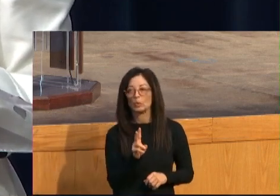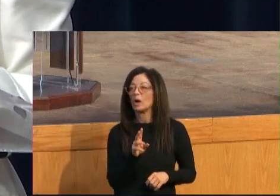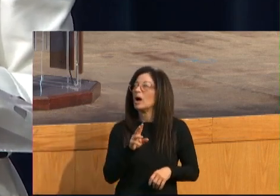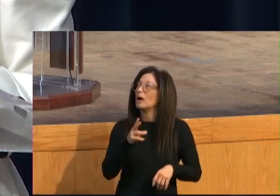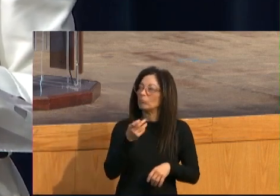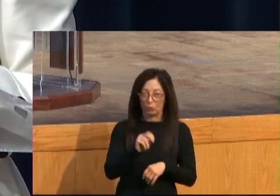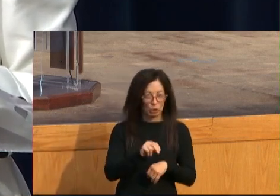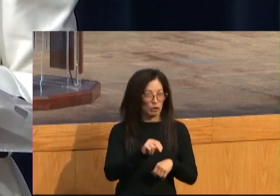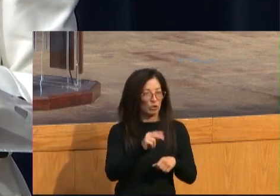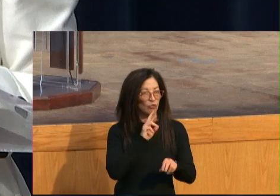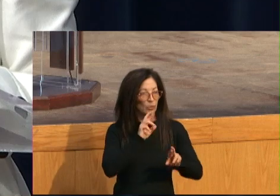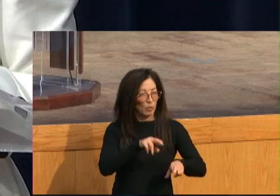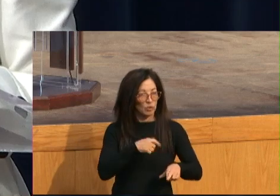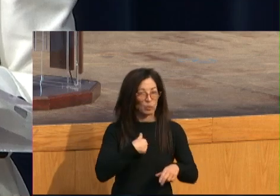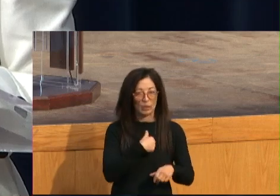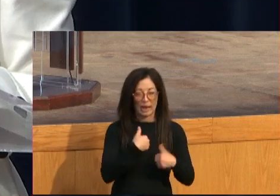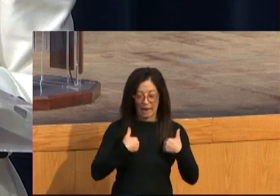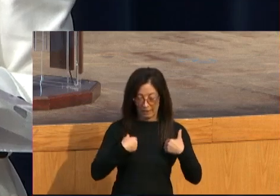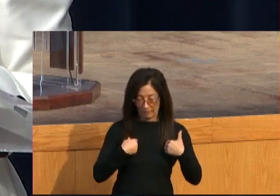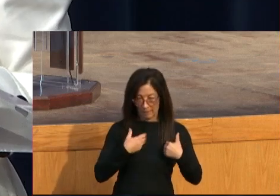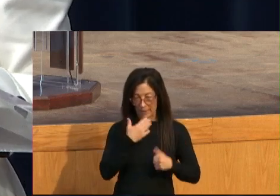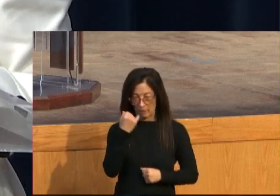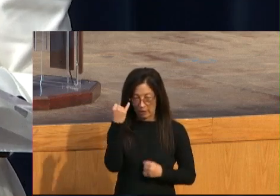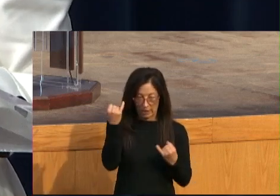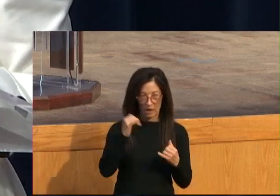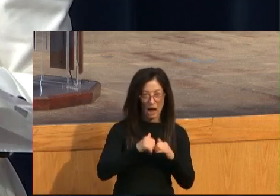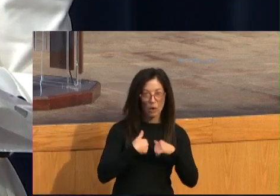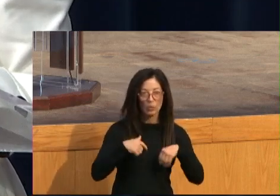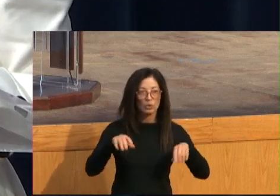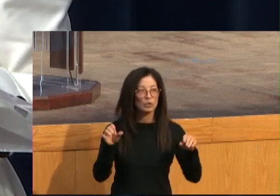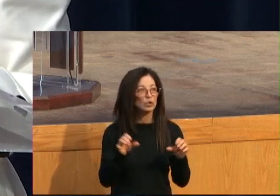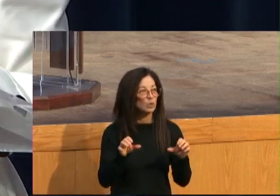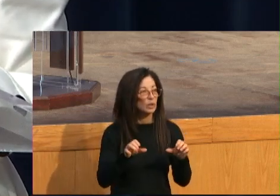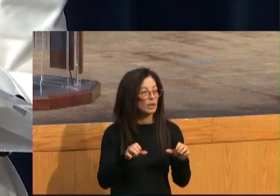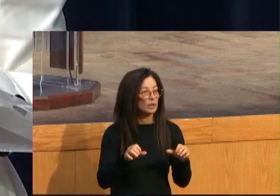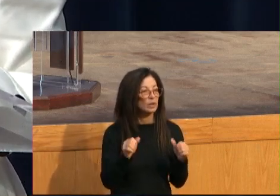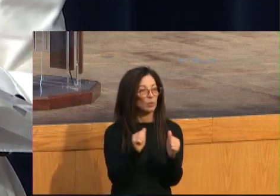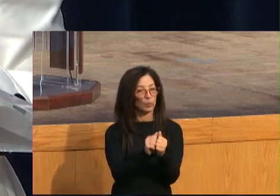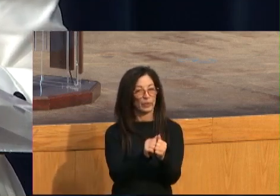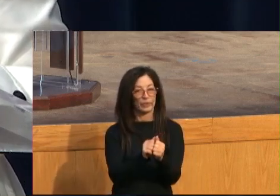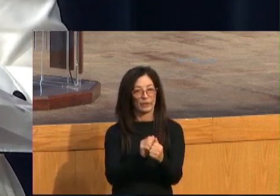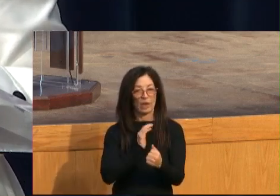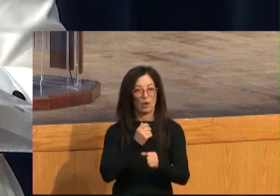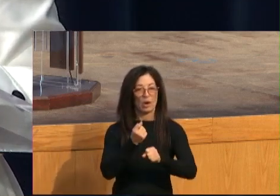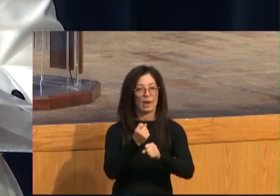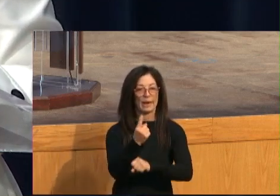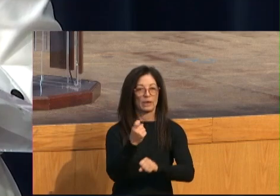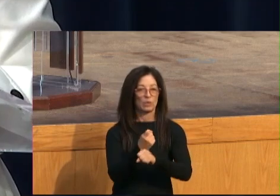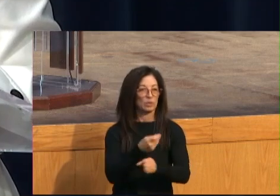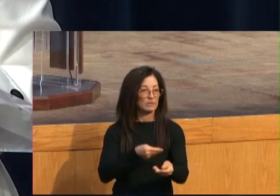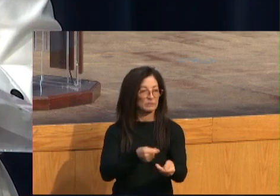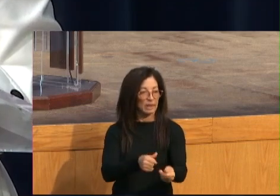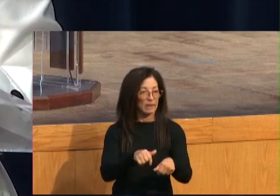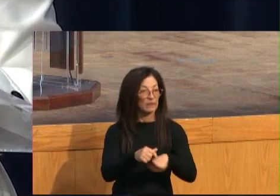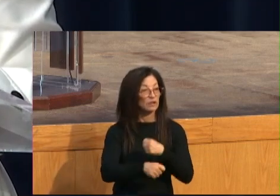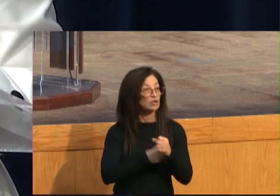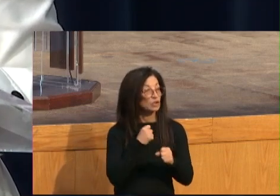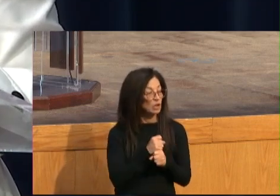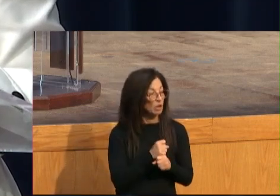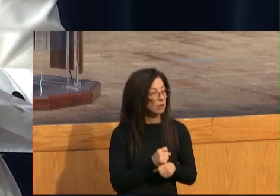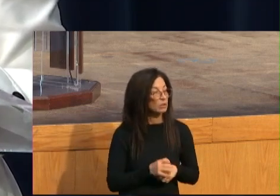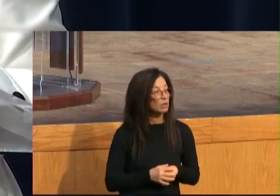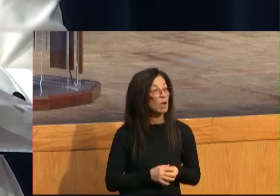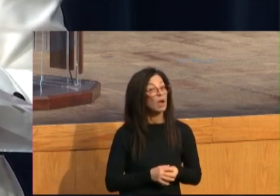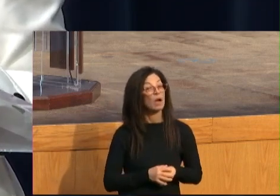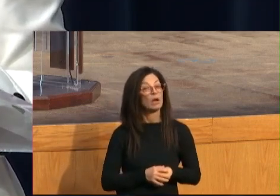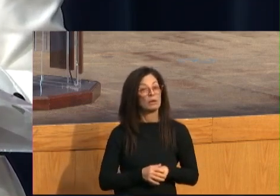we have an idea of how we're doing with our annual spending this year. And once we have